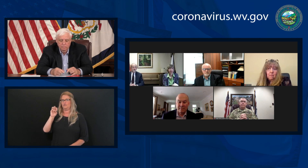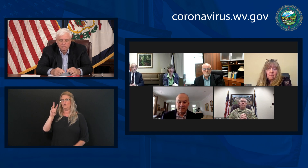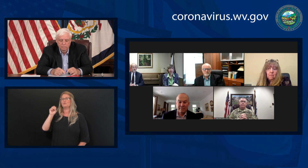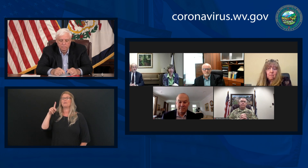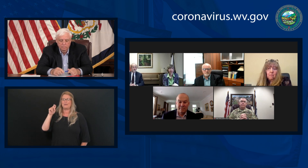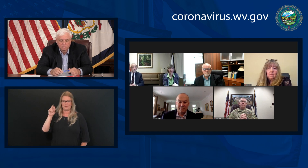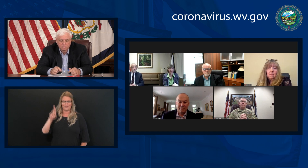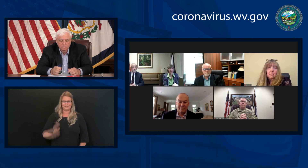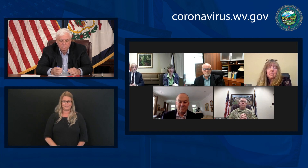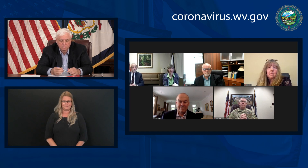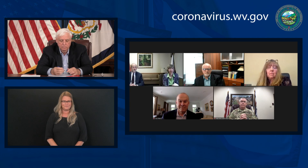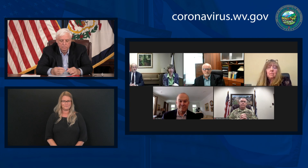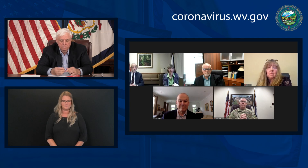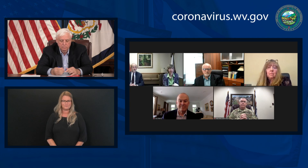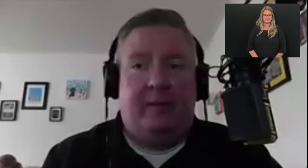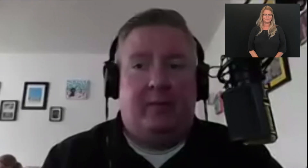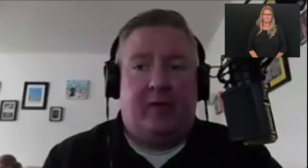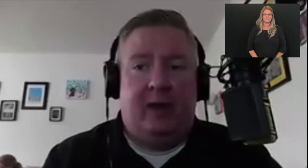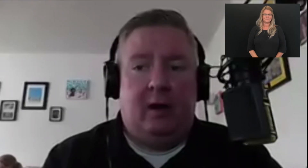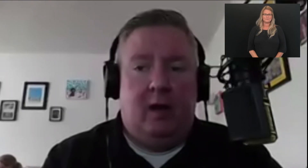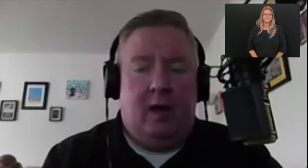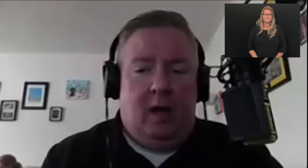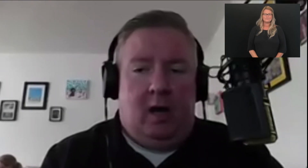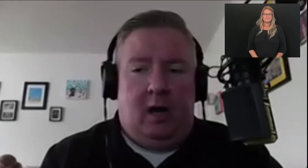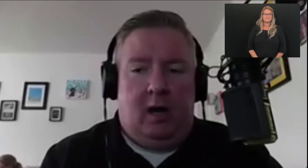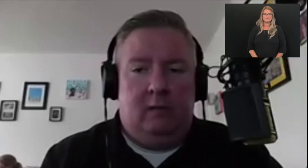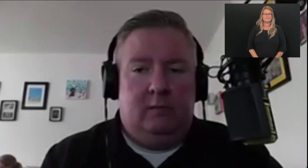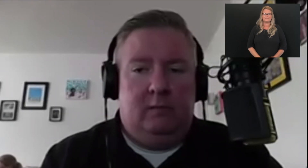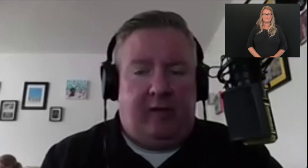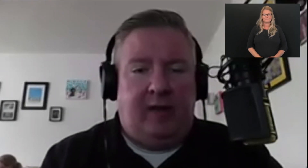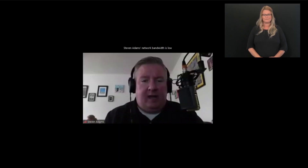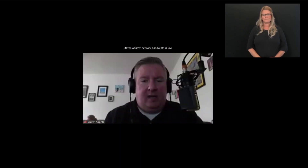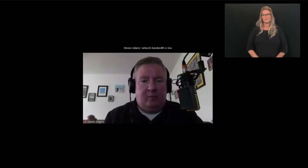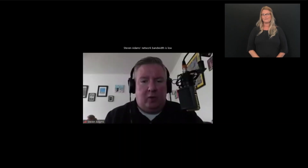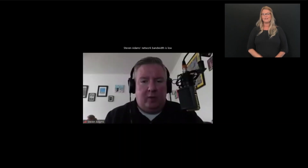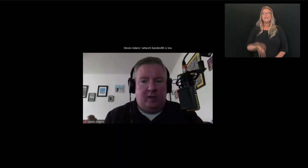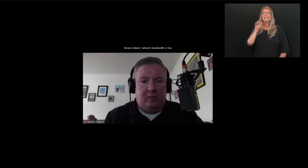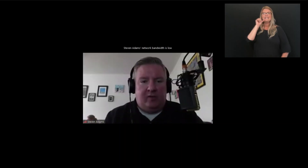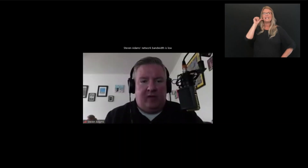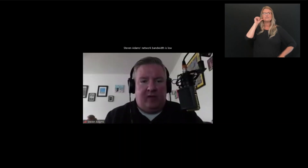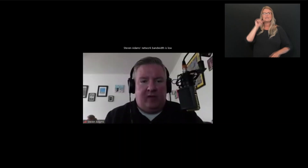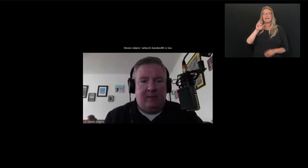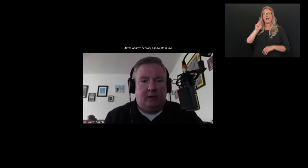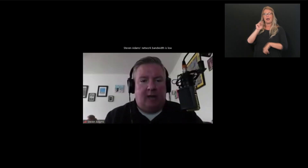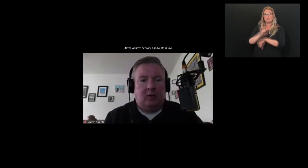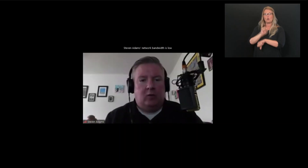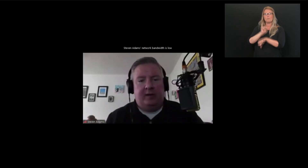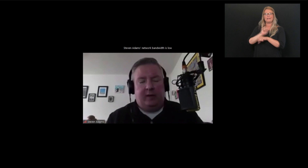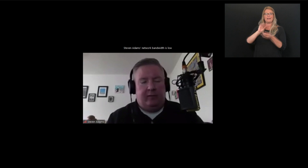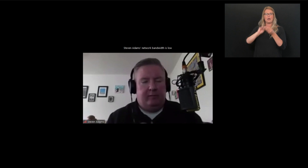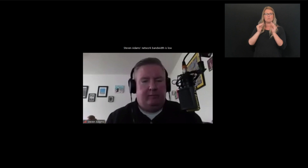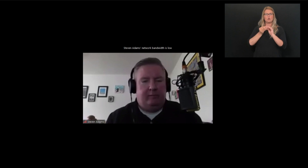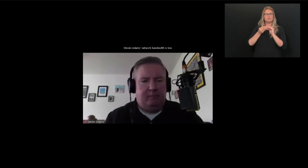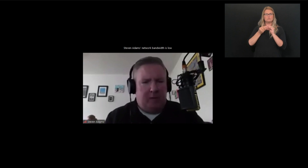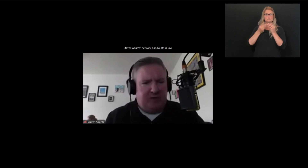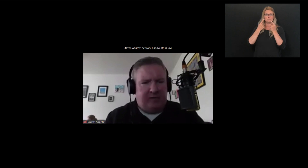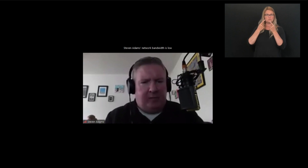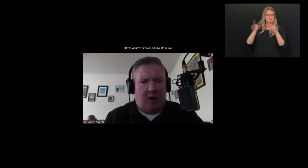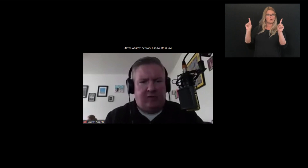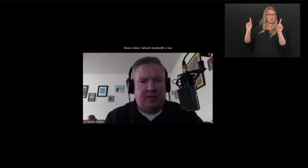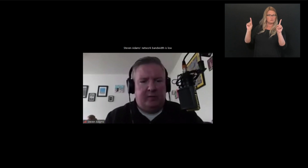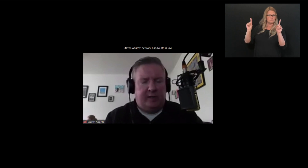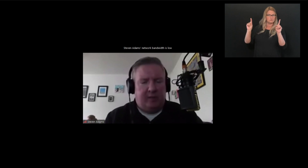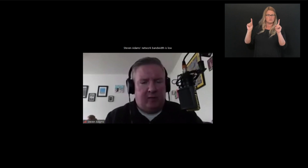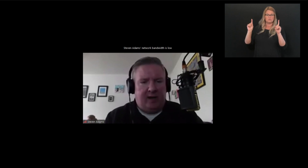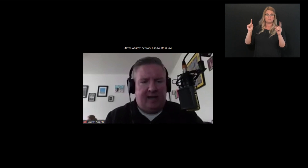Yes, Steve Adams with Ogden Newspapers here. Yesterday, the unemployment numbers came out. I don't think they were much of a surprise